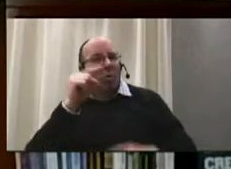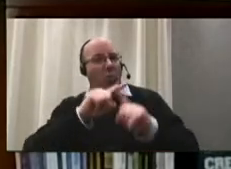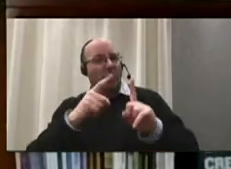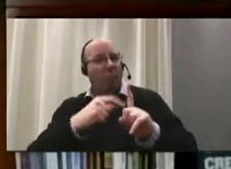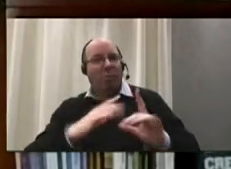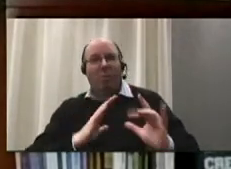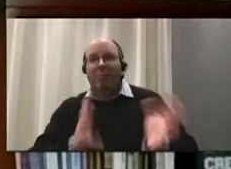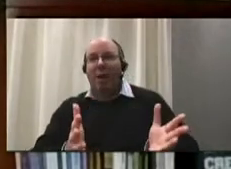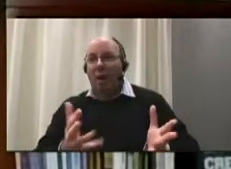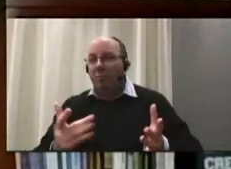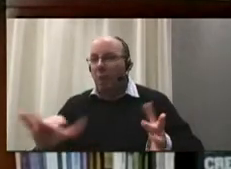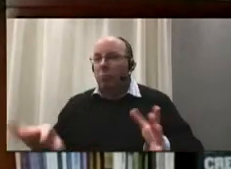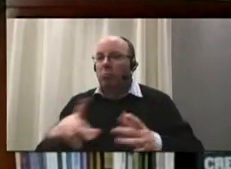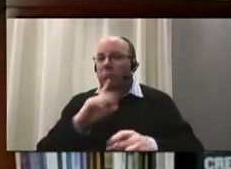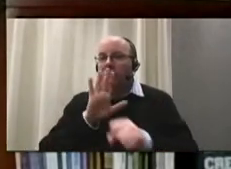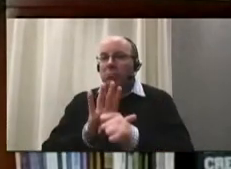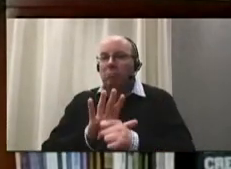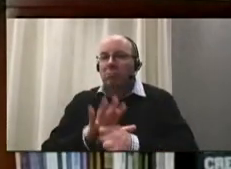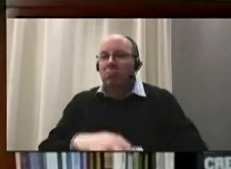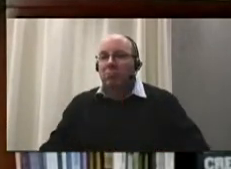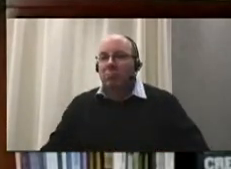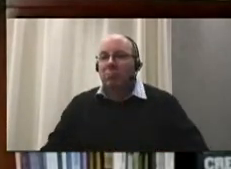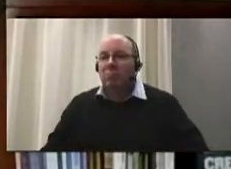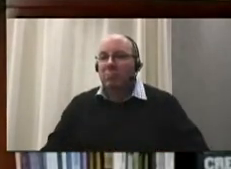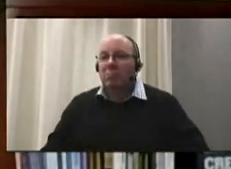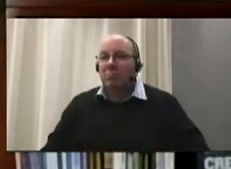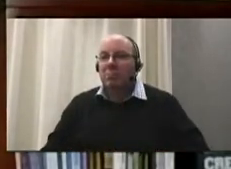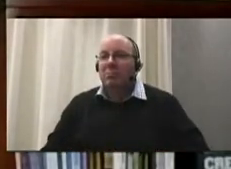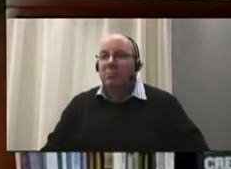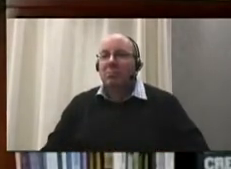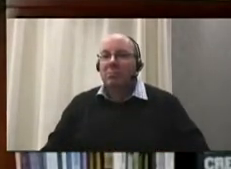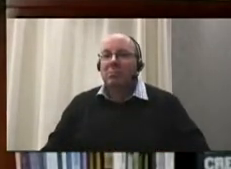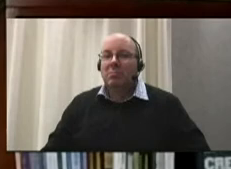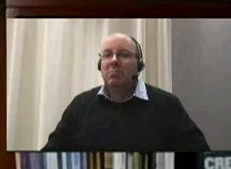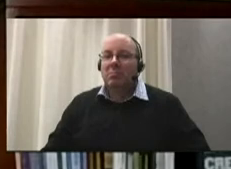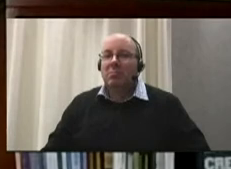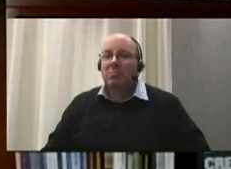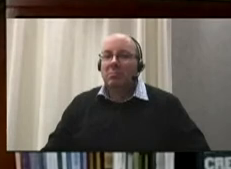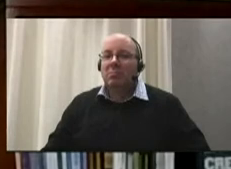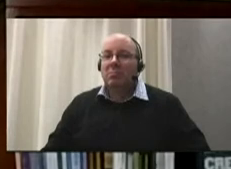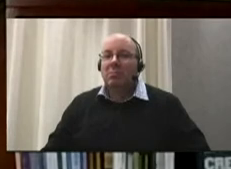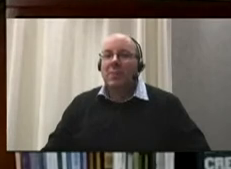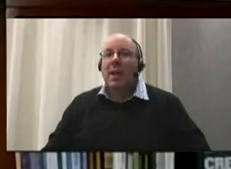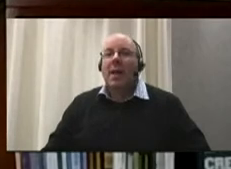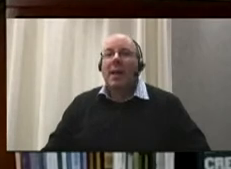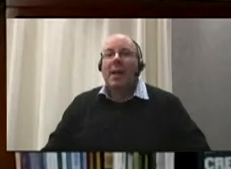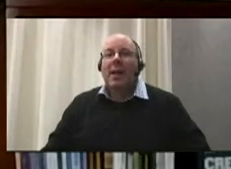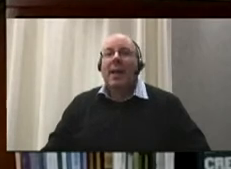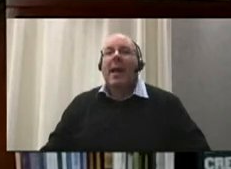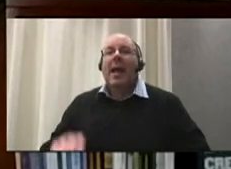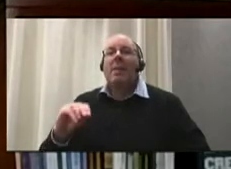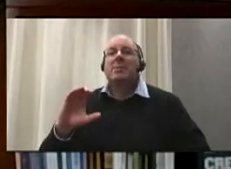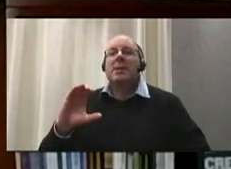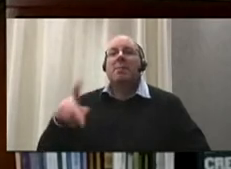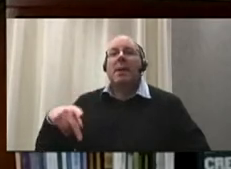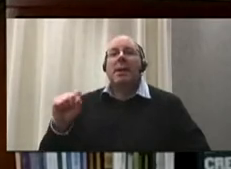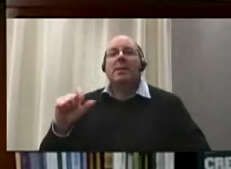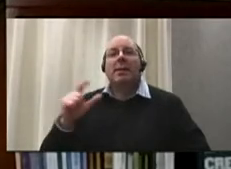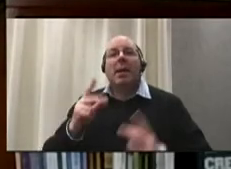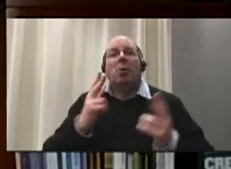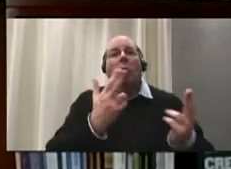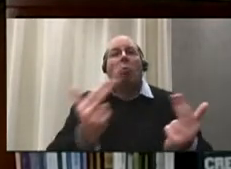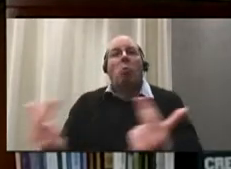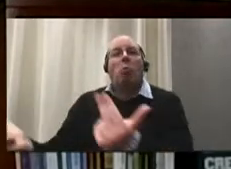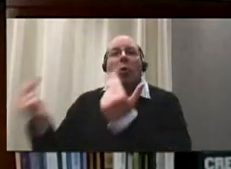to recognizing that MCPS can go out and recruit, but we also have to create the environment in